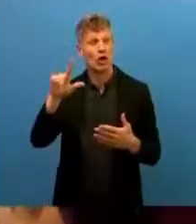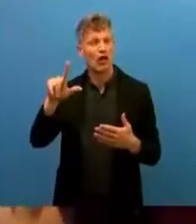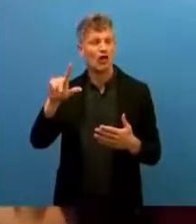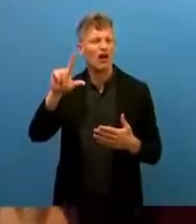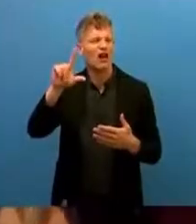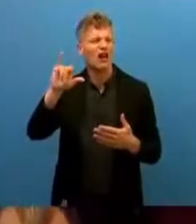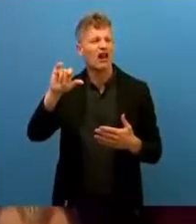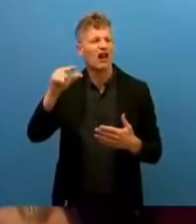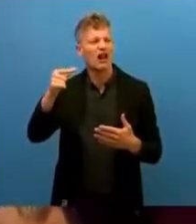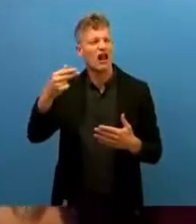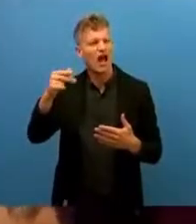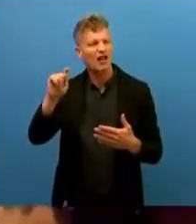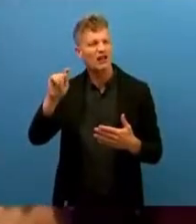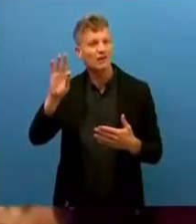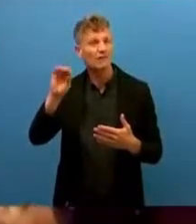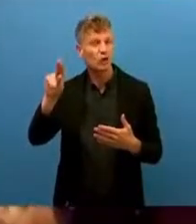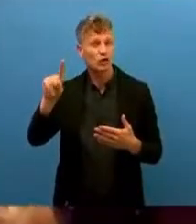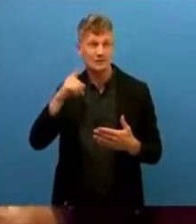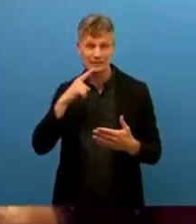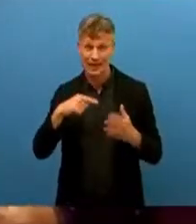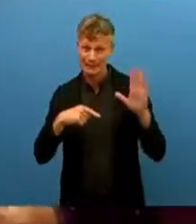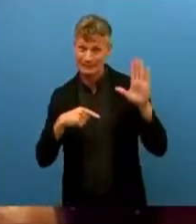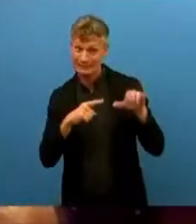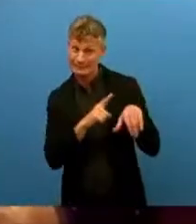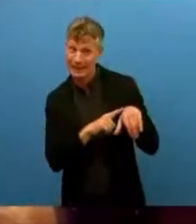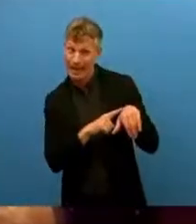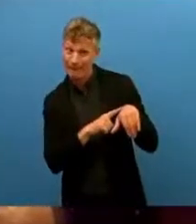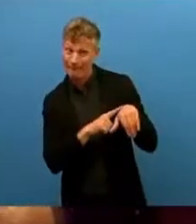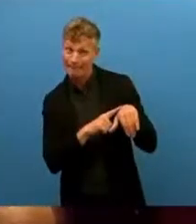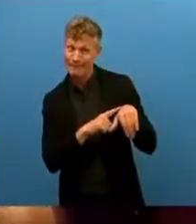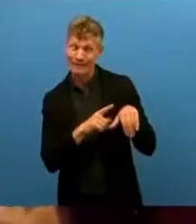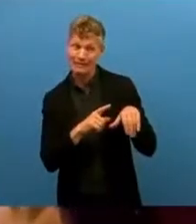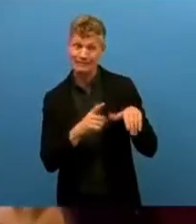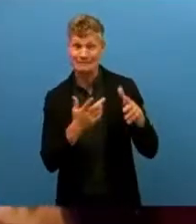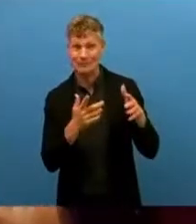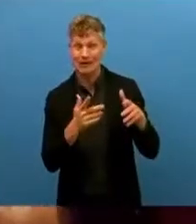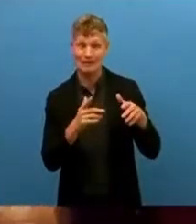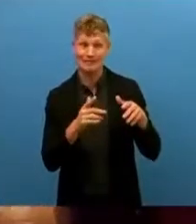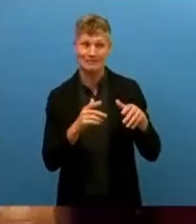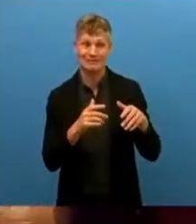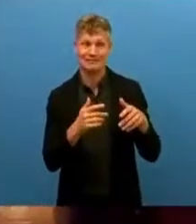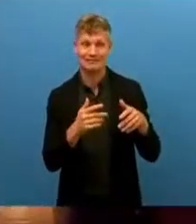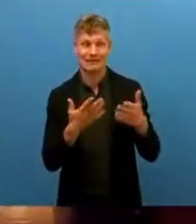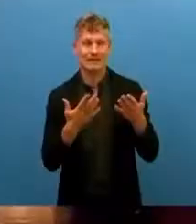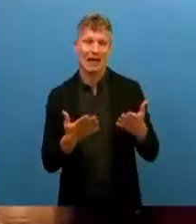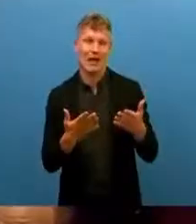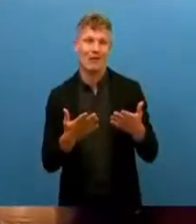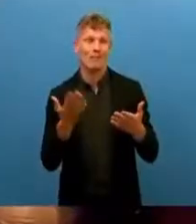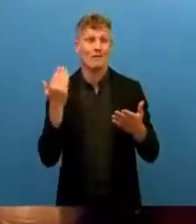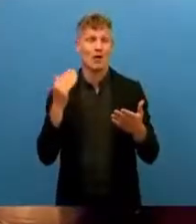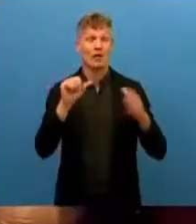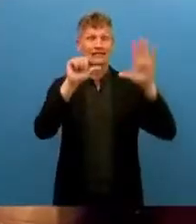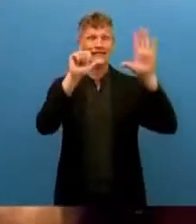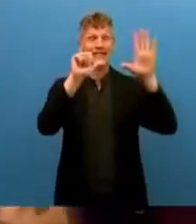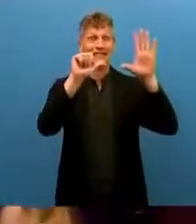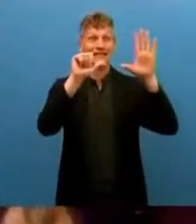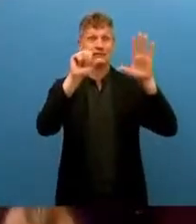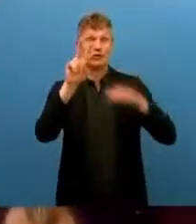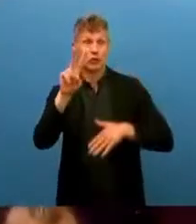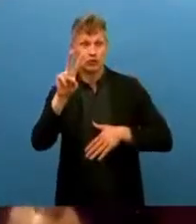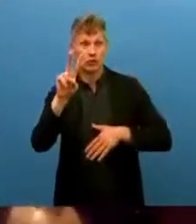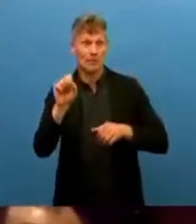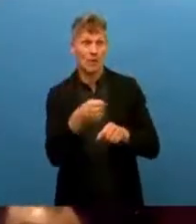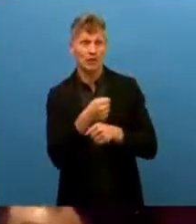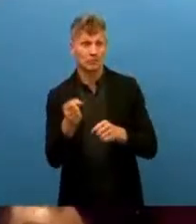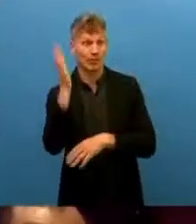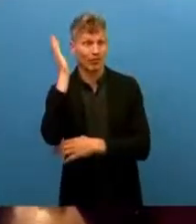2 speakers so that it went from 62 to 60 individuals that didn't have an opportunity. So grateful